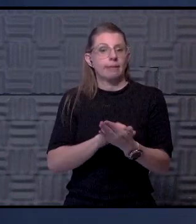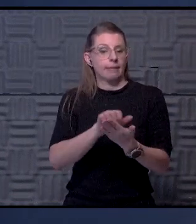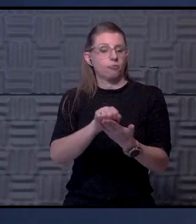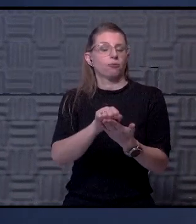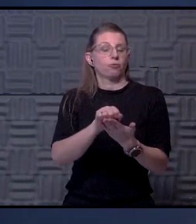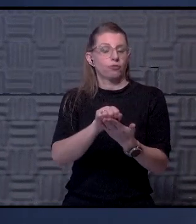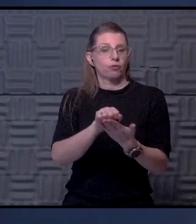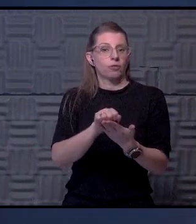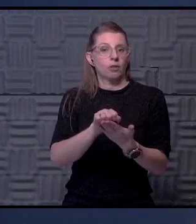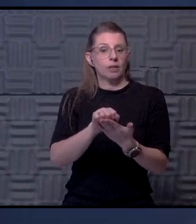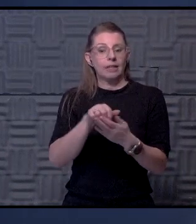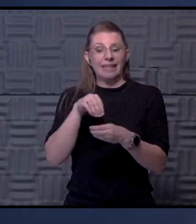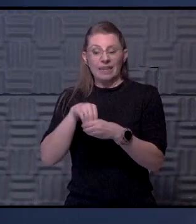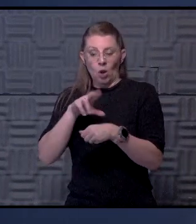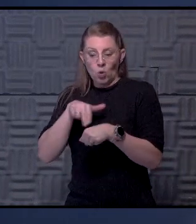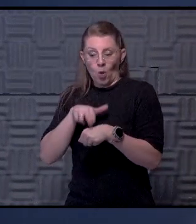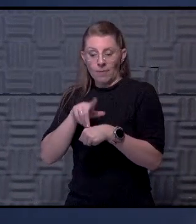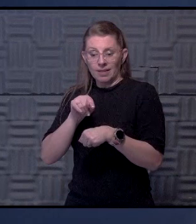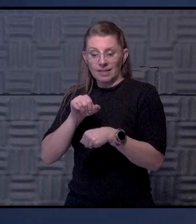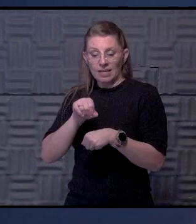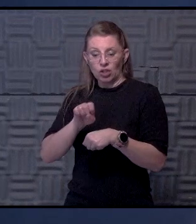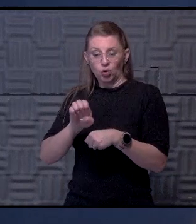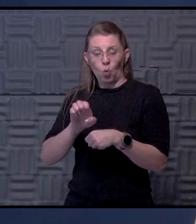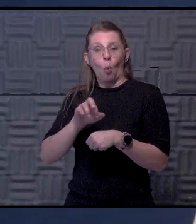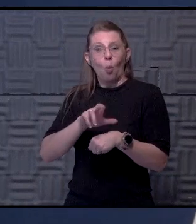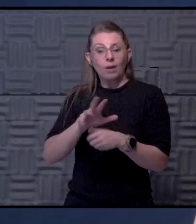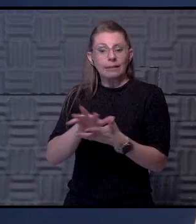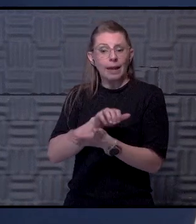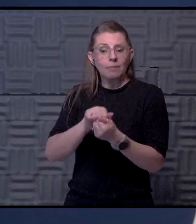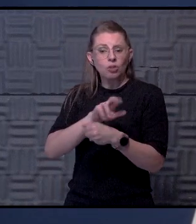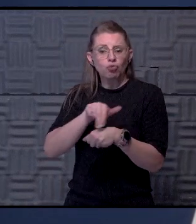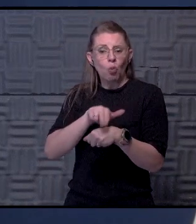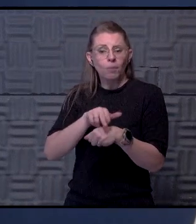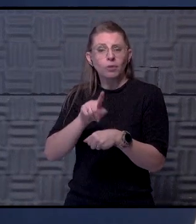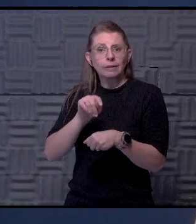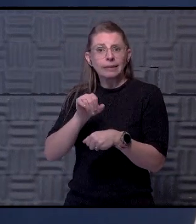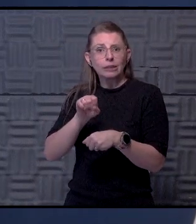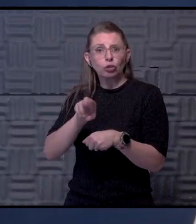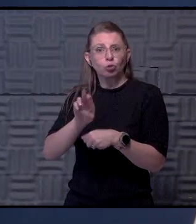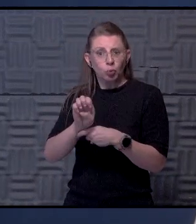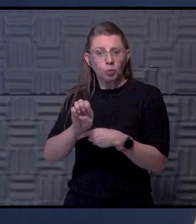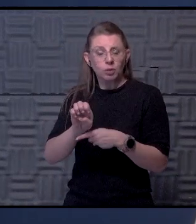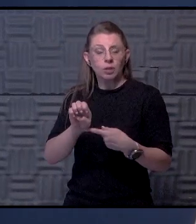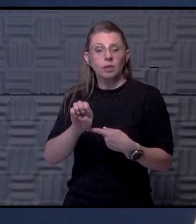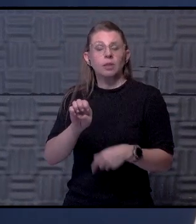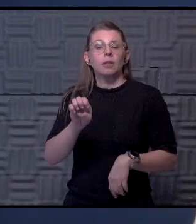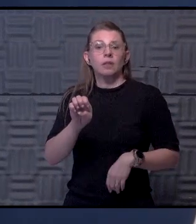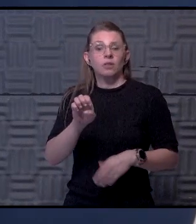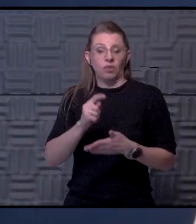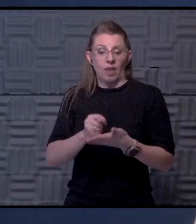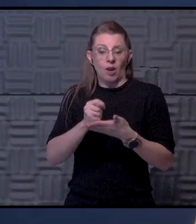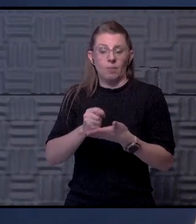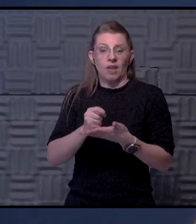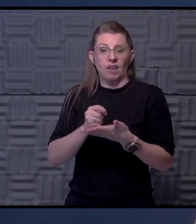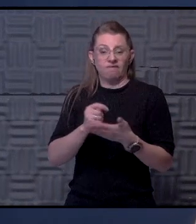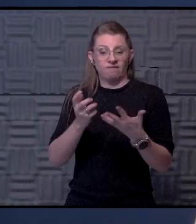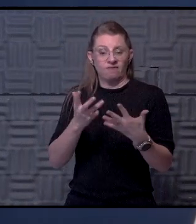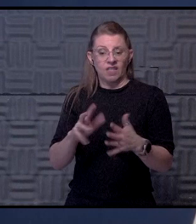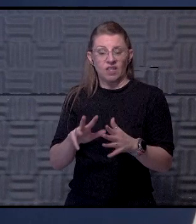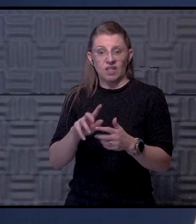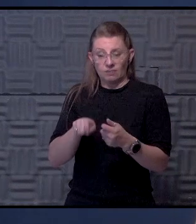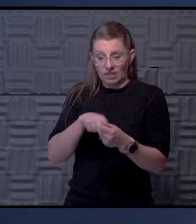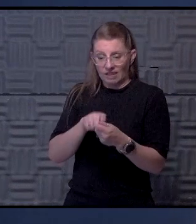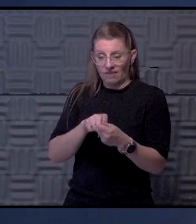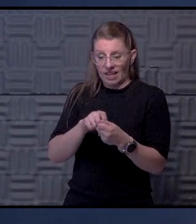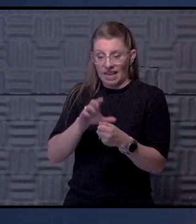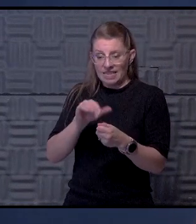cancer in normal tissues and or damage in normal tissues. And so once they've had therapy in a particular cancer,